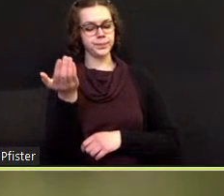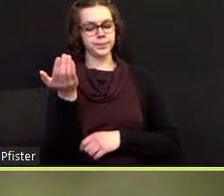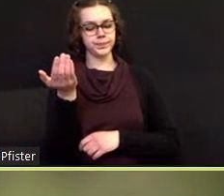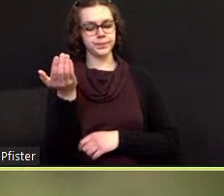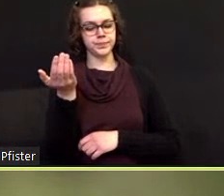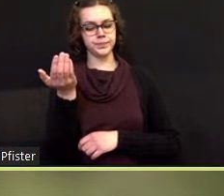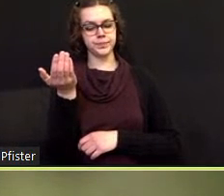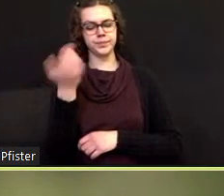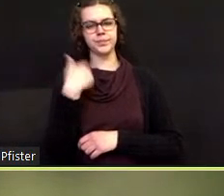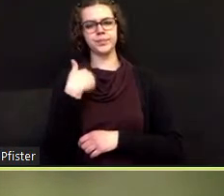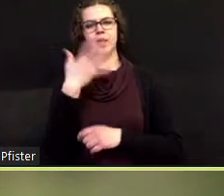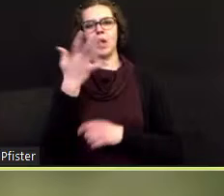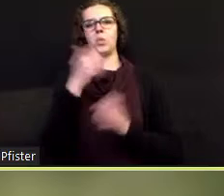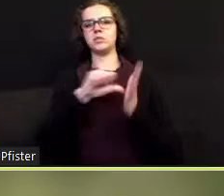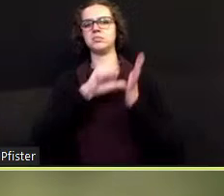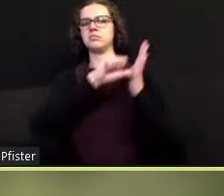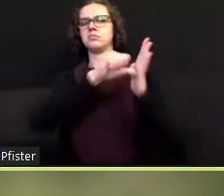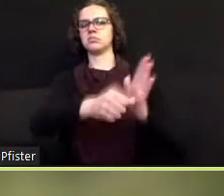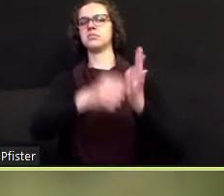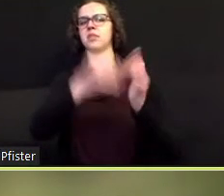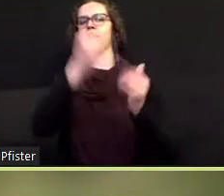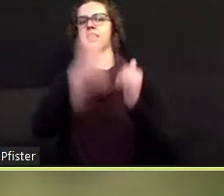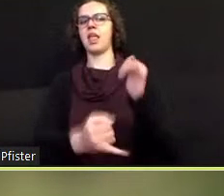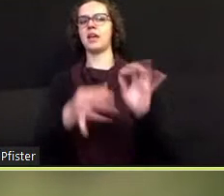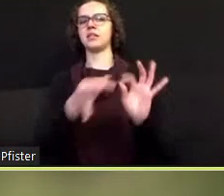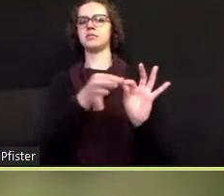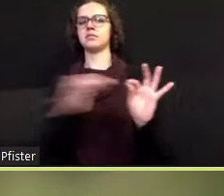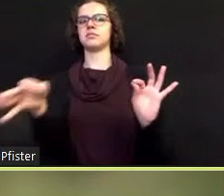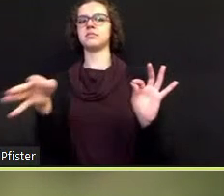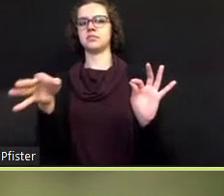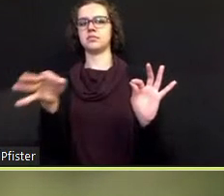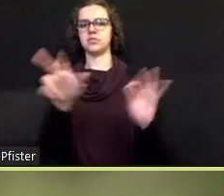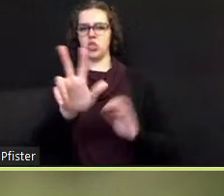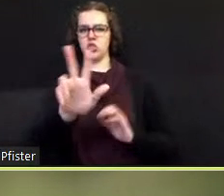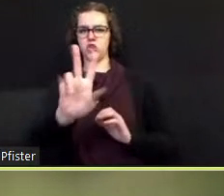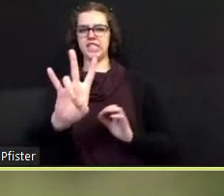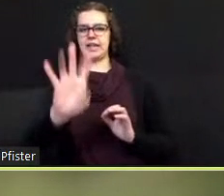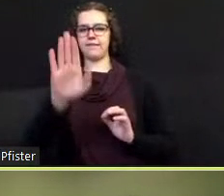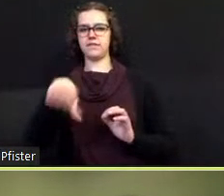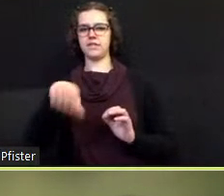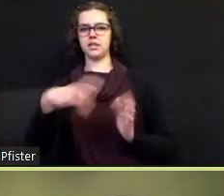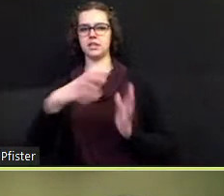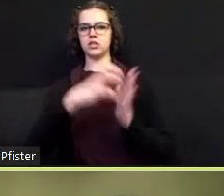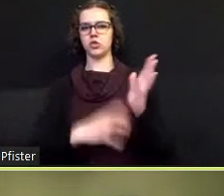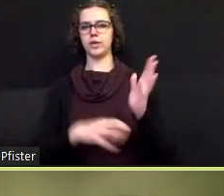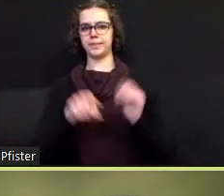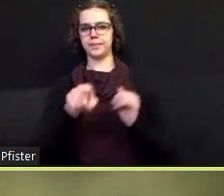what I'd like to draw your attention to is that last line. It's in line 37 in the transcript.